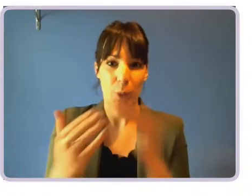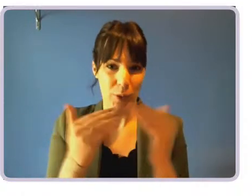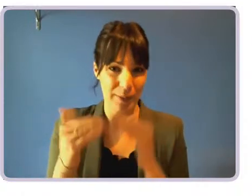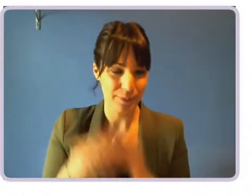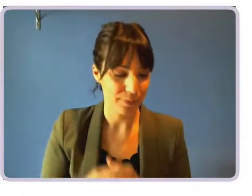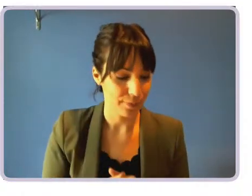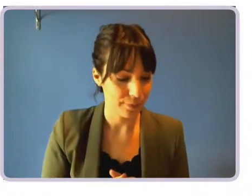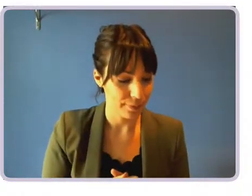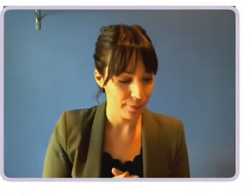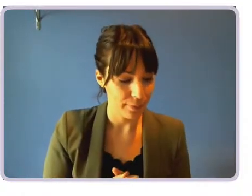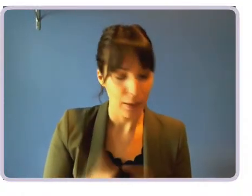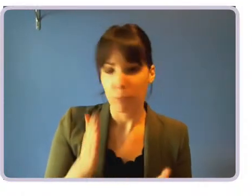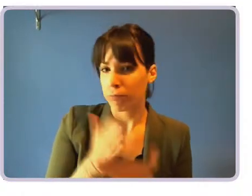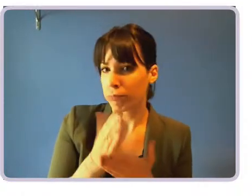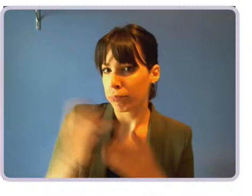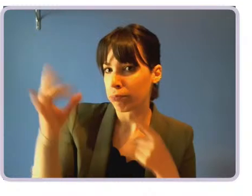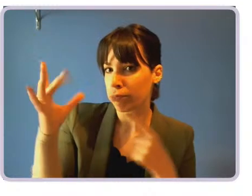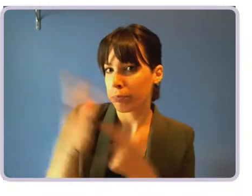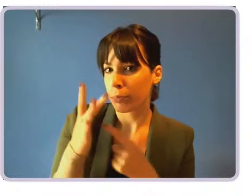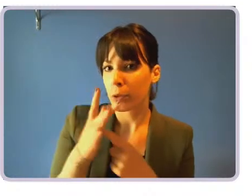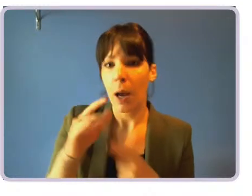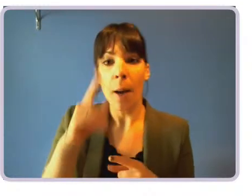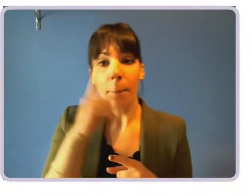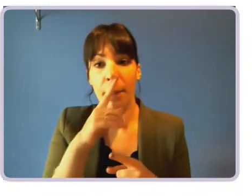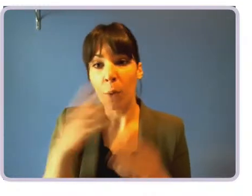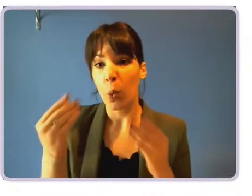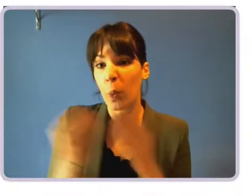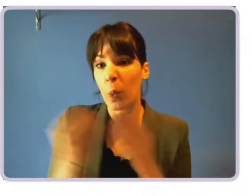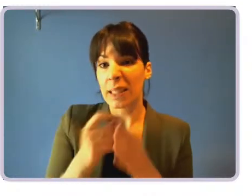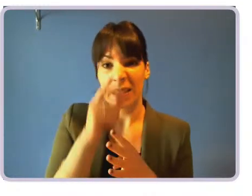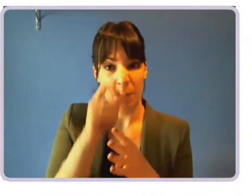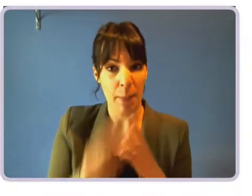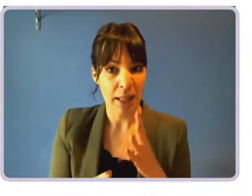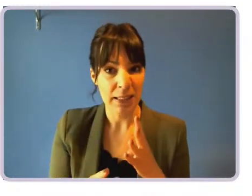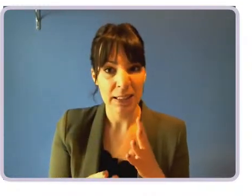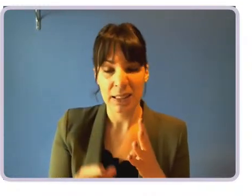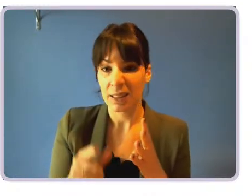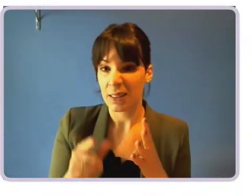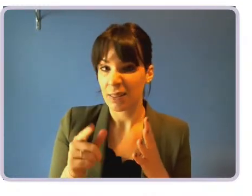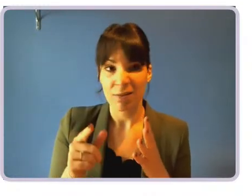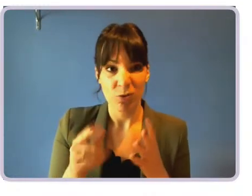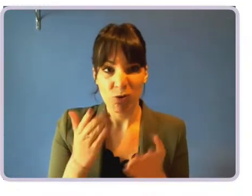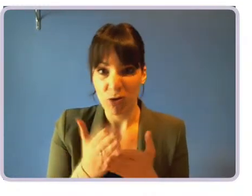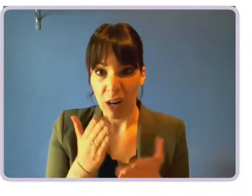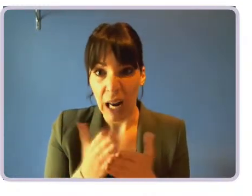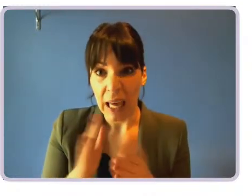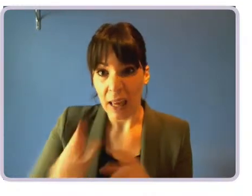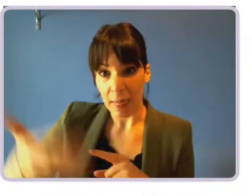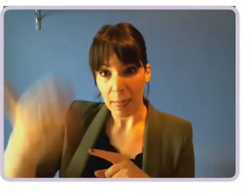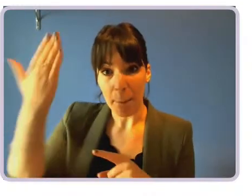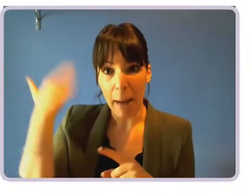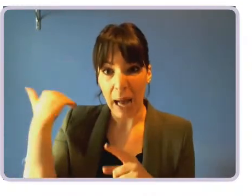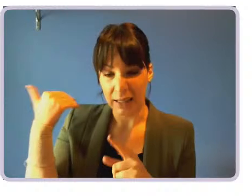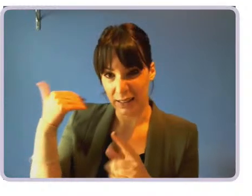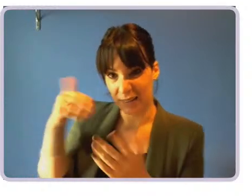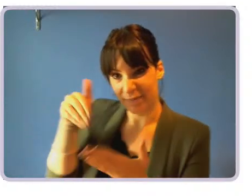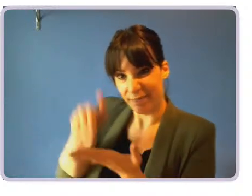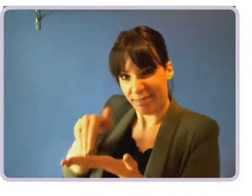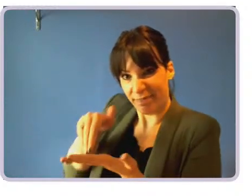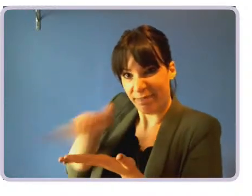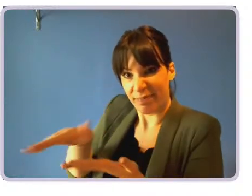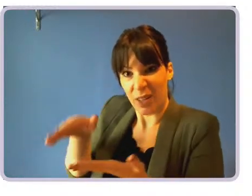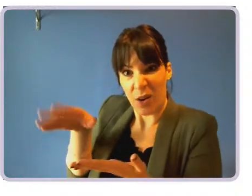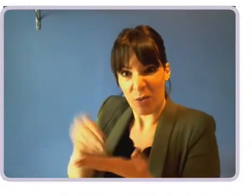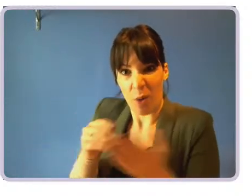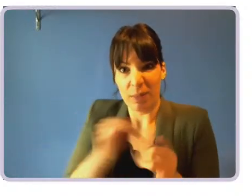as Melissa has talked about already today, have been excluded entirely from the disaster management